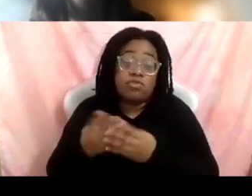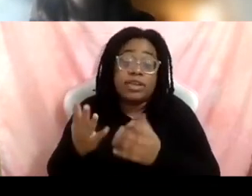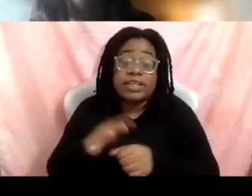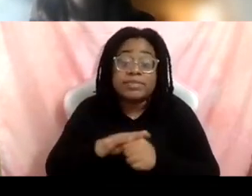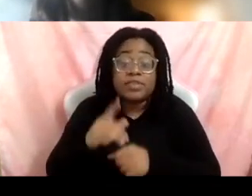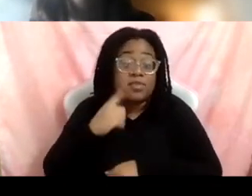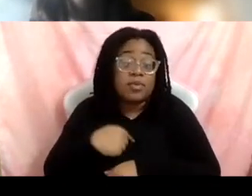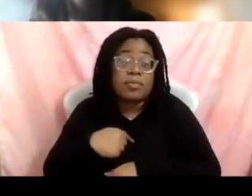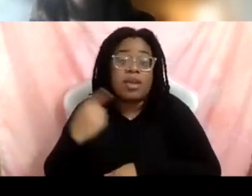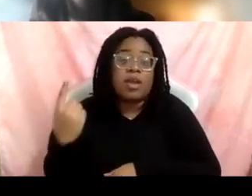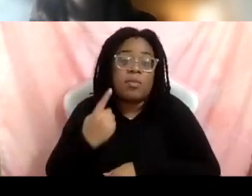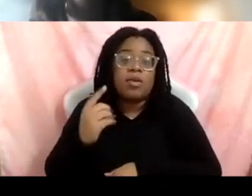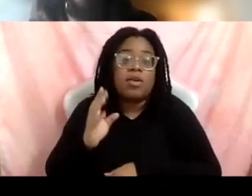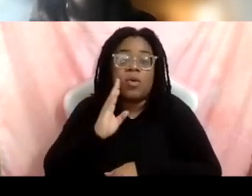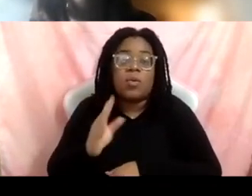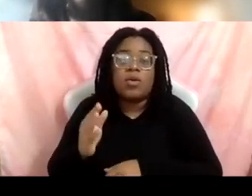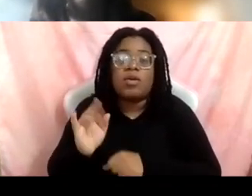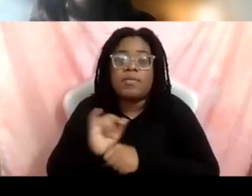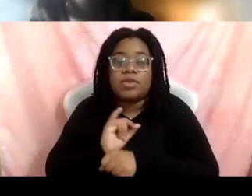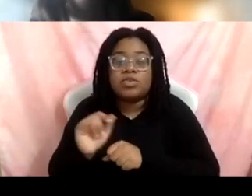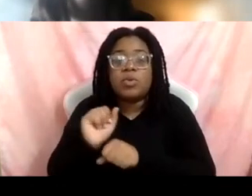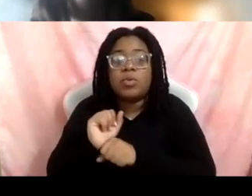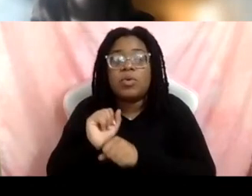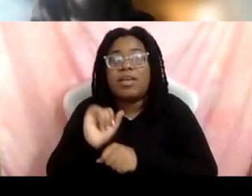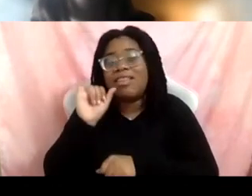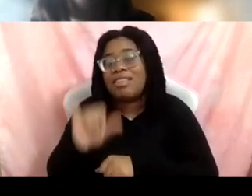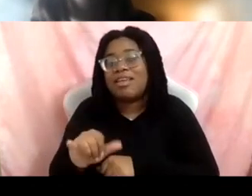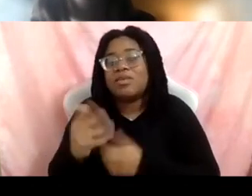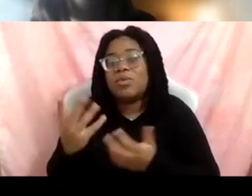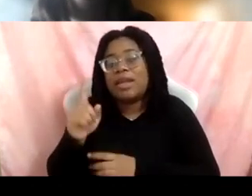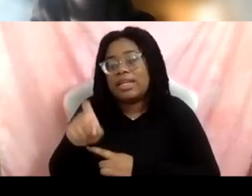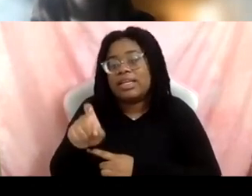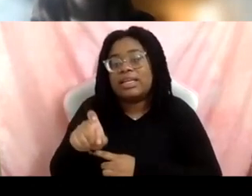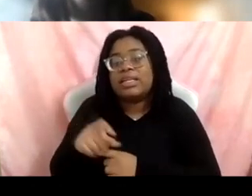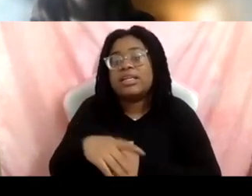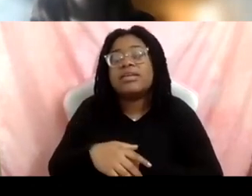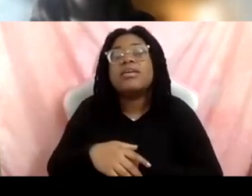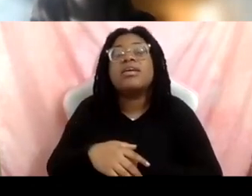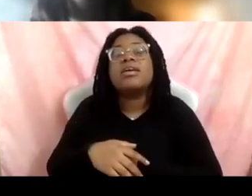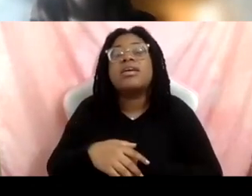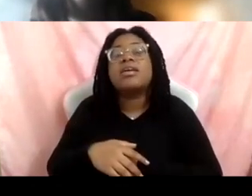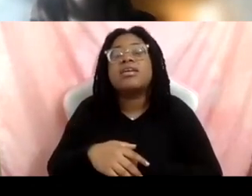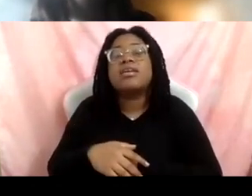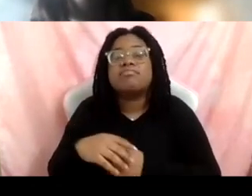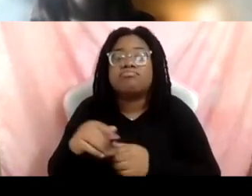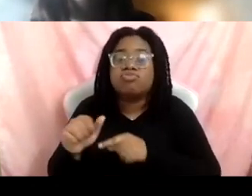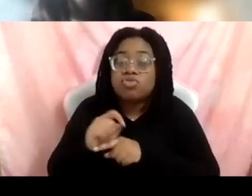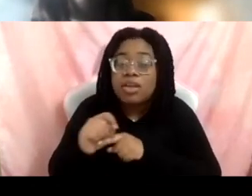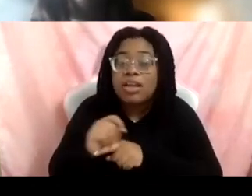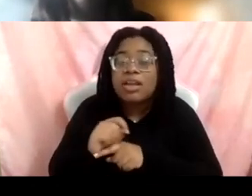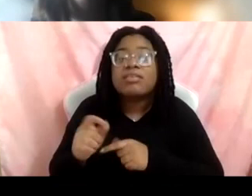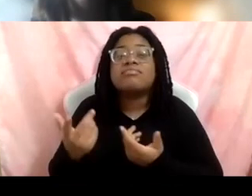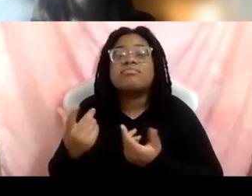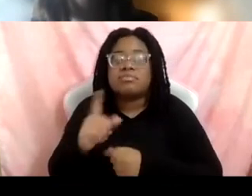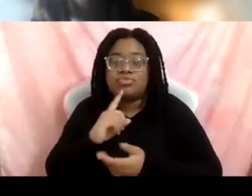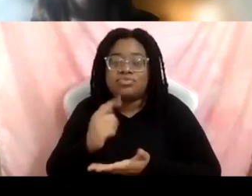that I was always going to be doing industry work. And that's what I needed, because it was also like the training and all that.